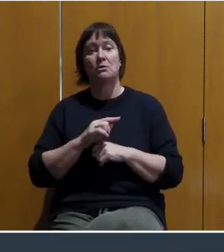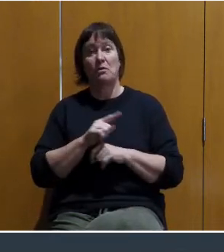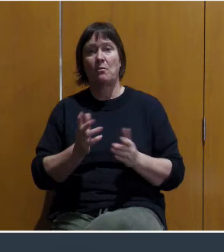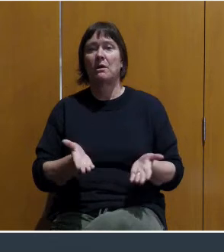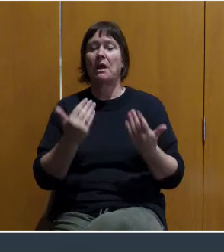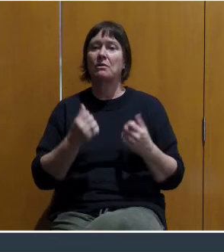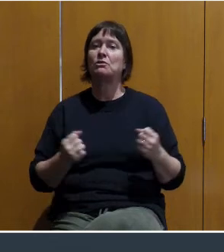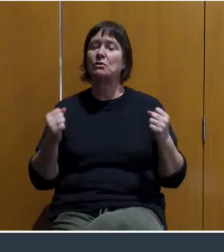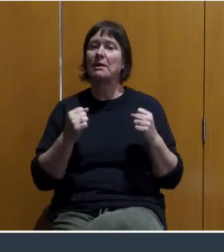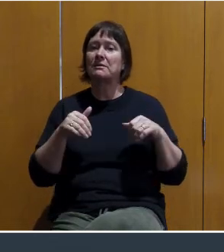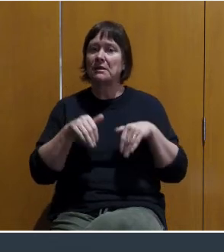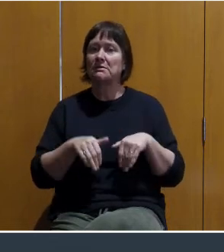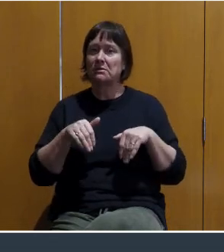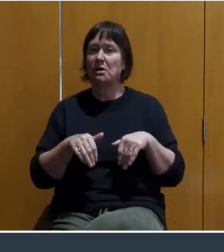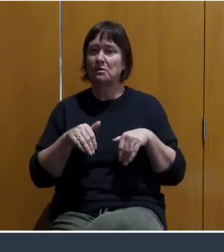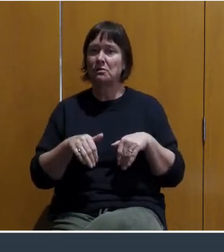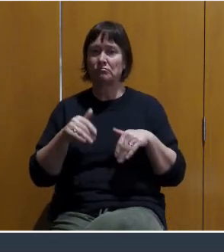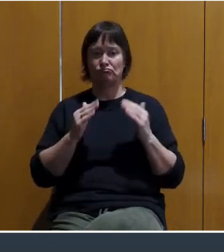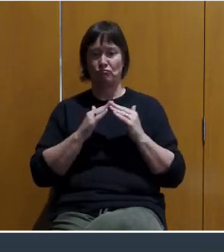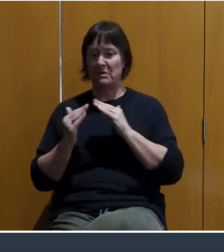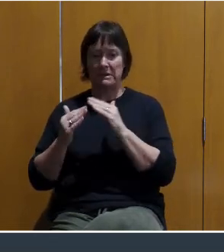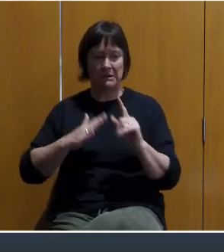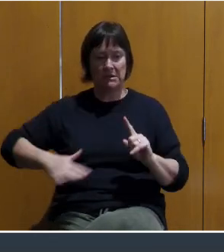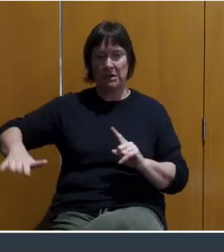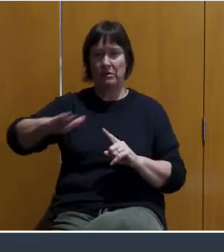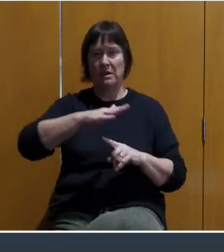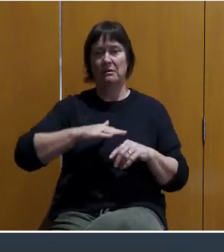encouraged to exercise their dogs around their residential area.